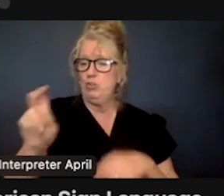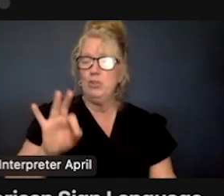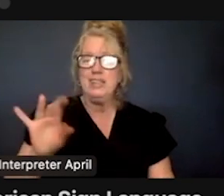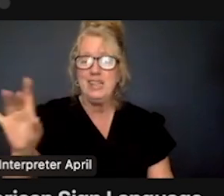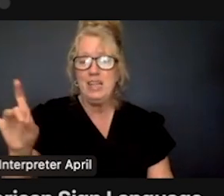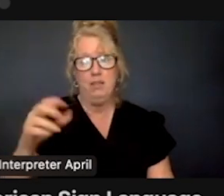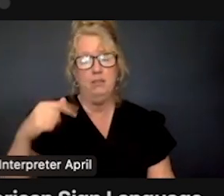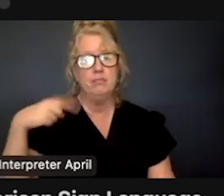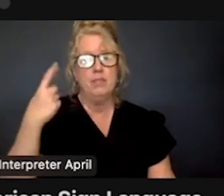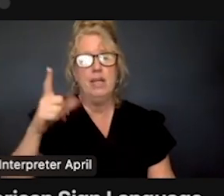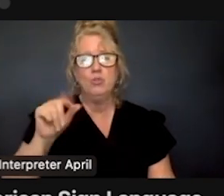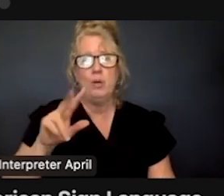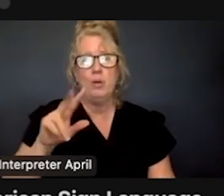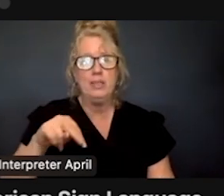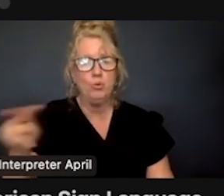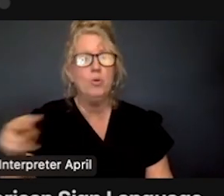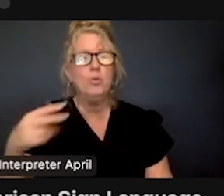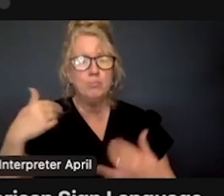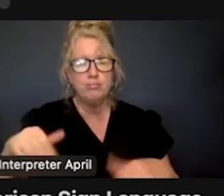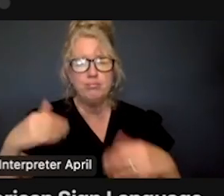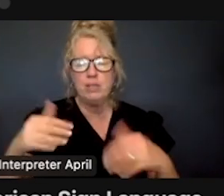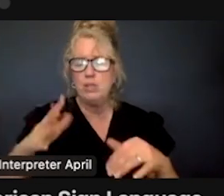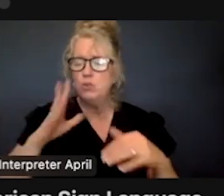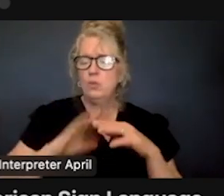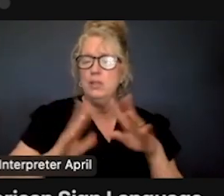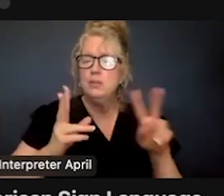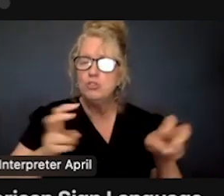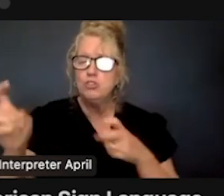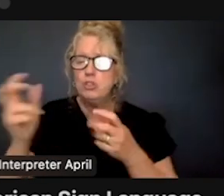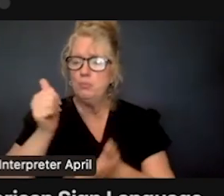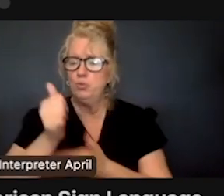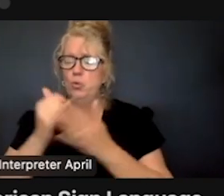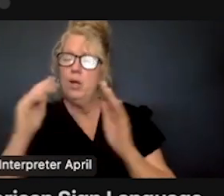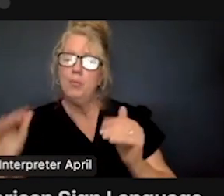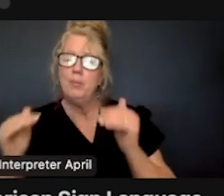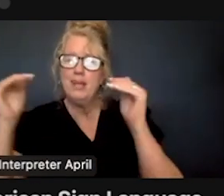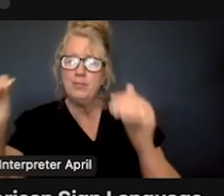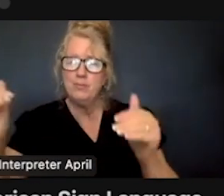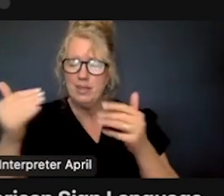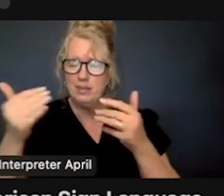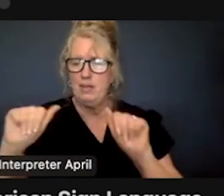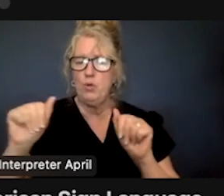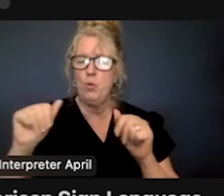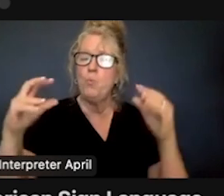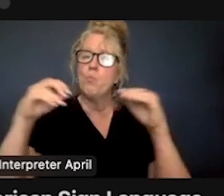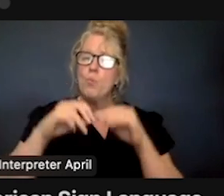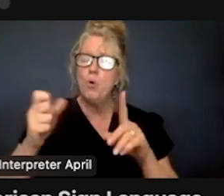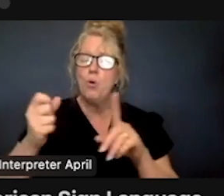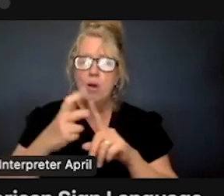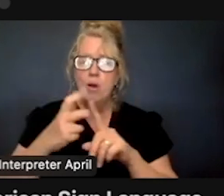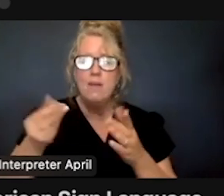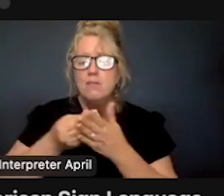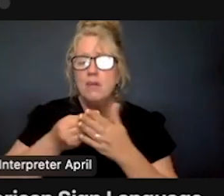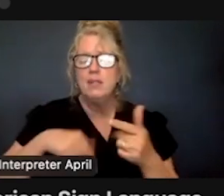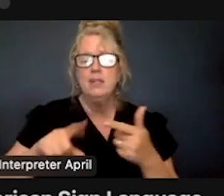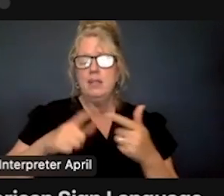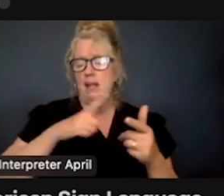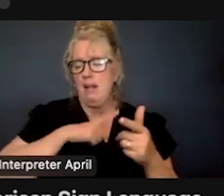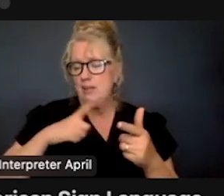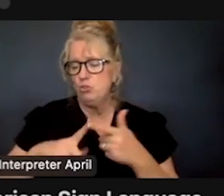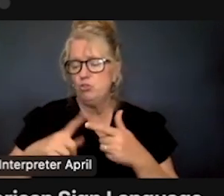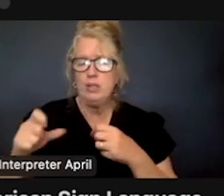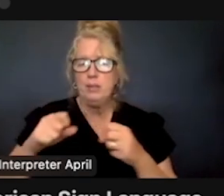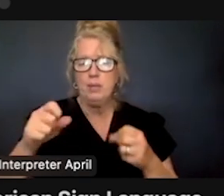2022 has really been a catalytic shift towards advancing these efforts with some of the most expansive funding and legislative strategies in